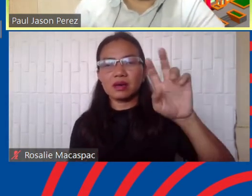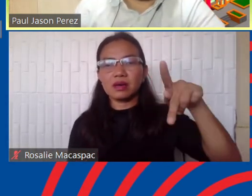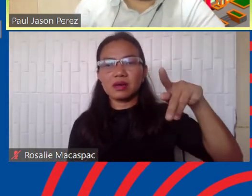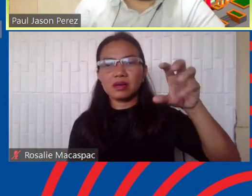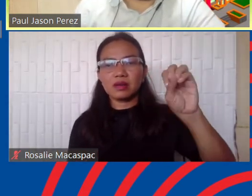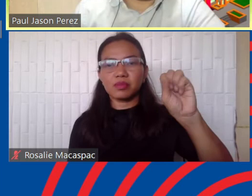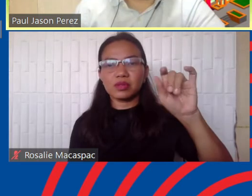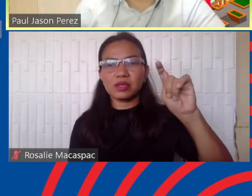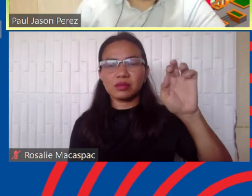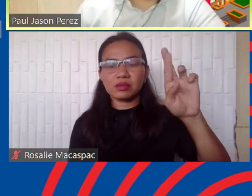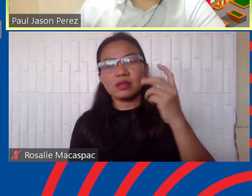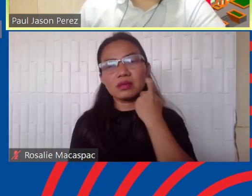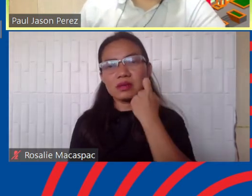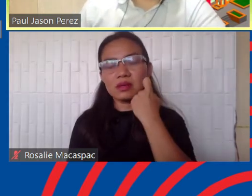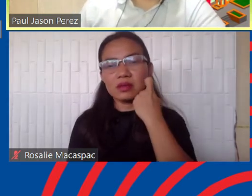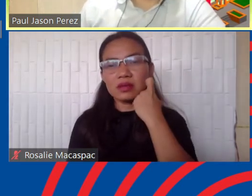UP,